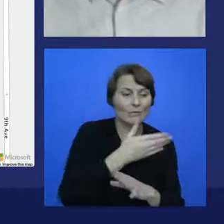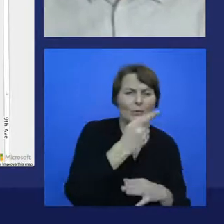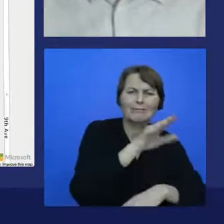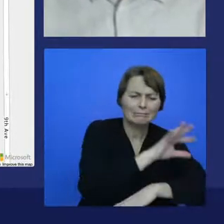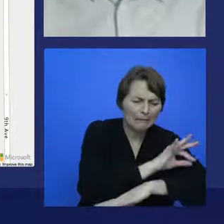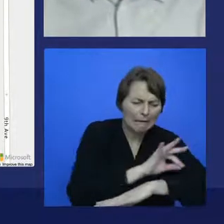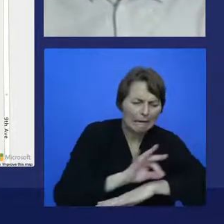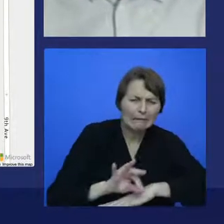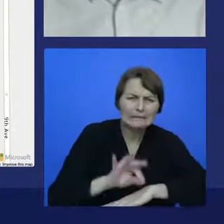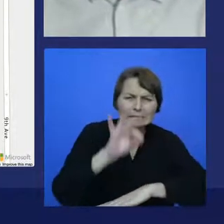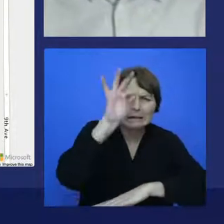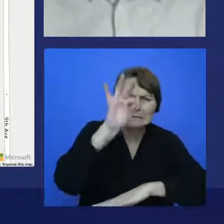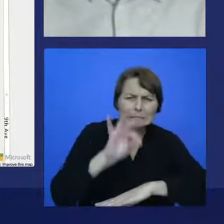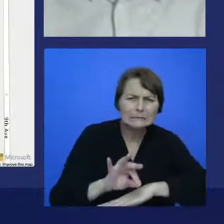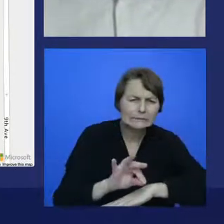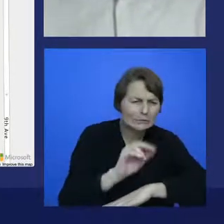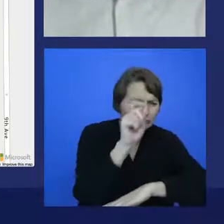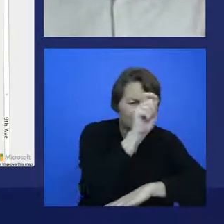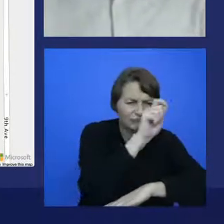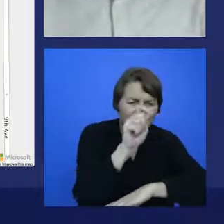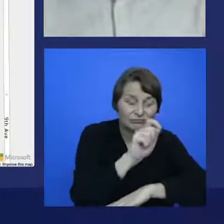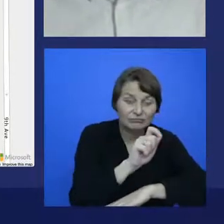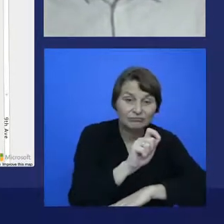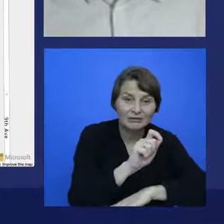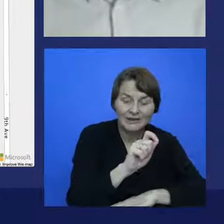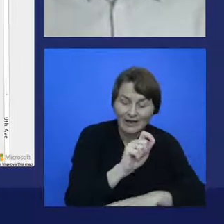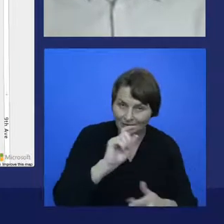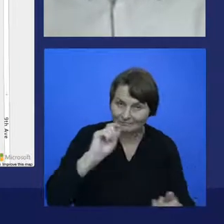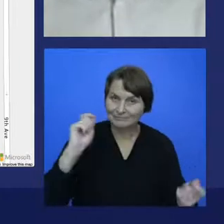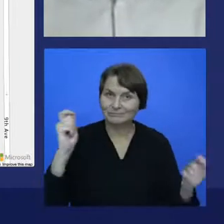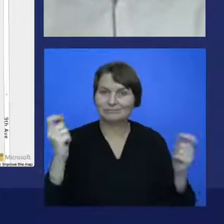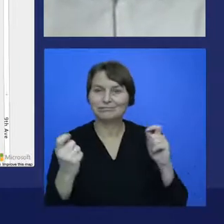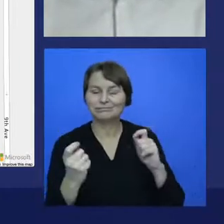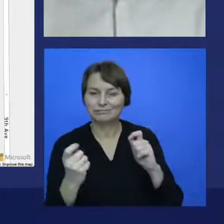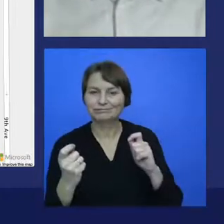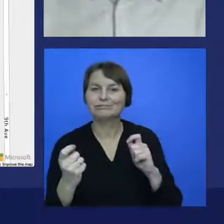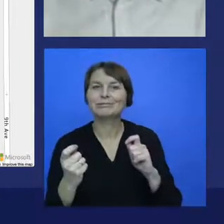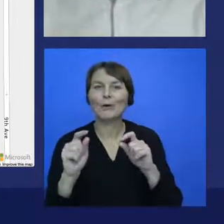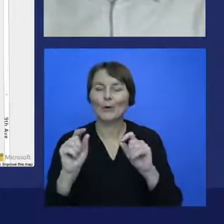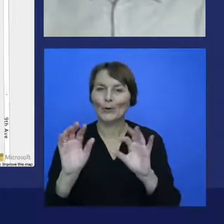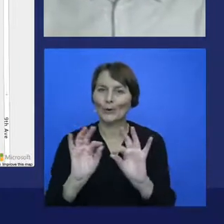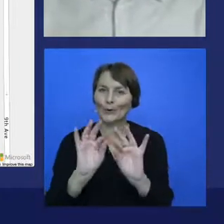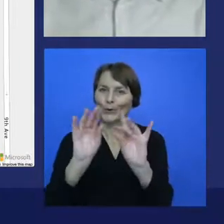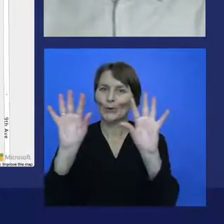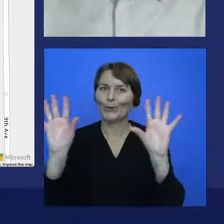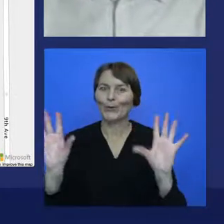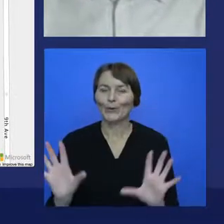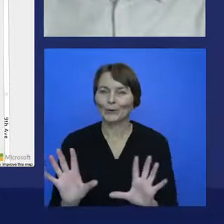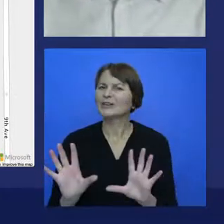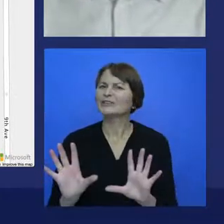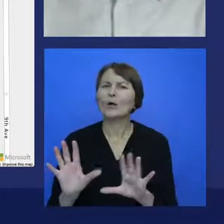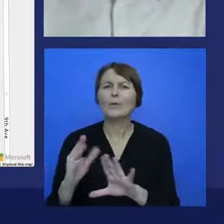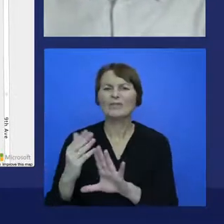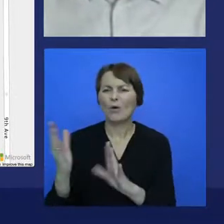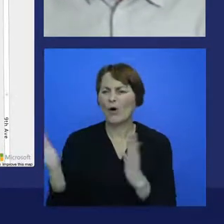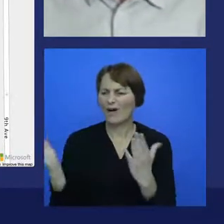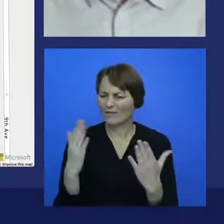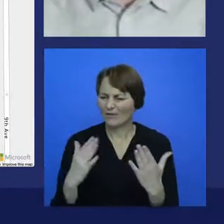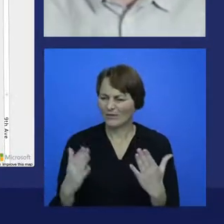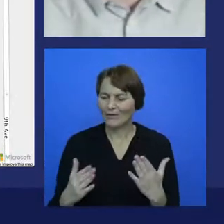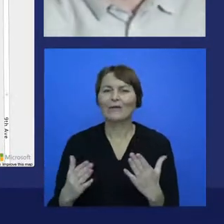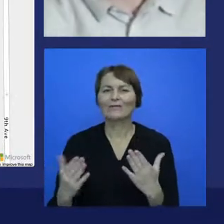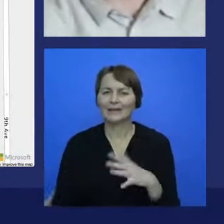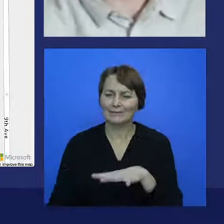quite nice, familiar looking map. So we've taken off a lot of the excess information and we've overlaid our own using